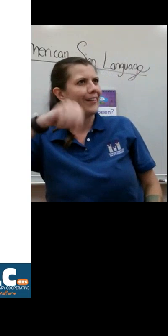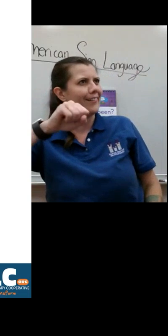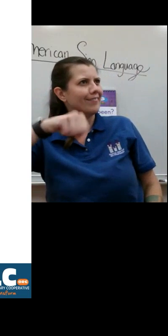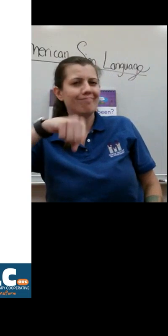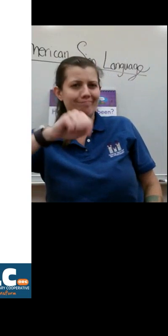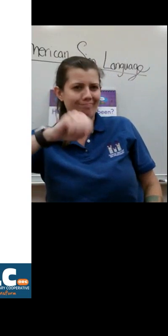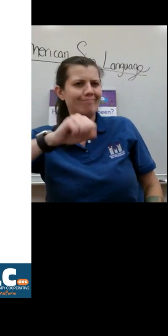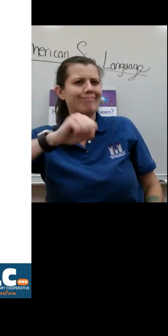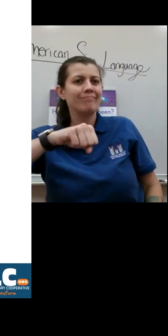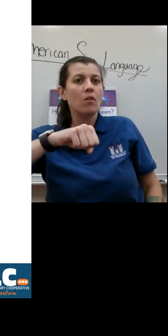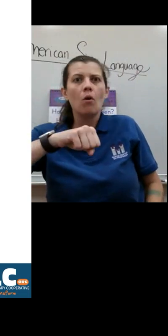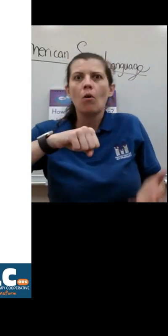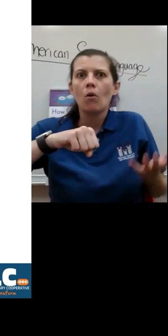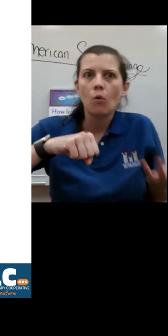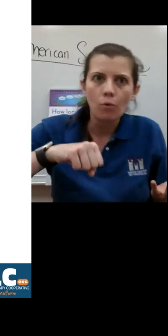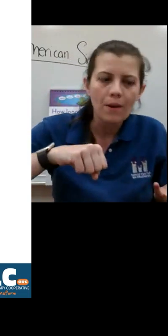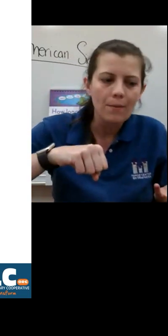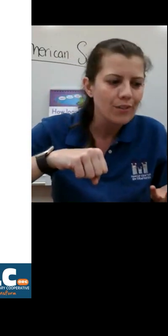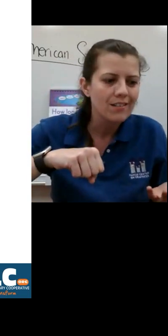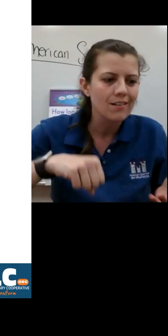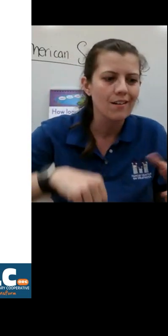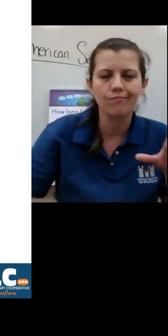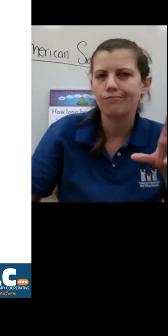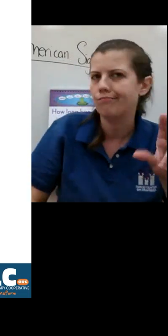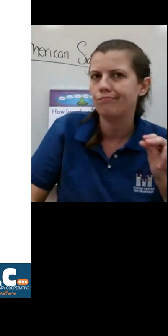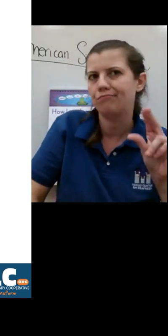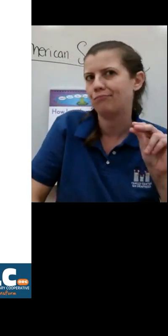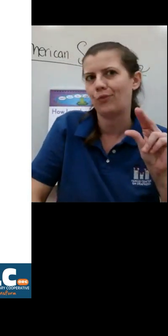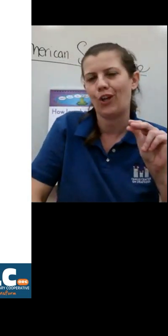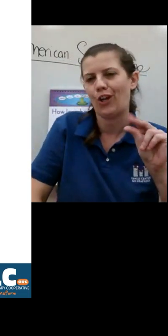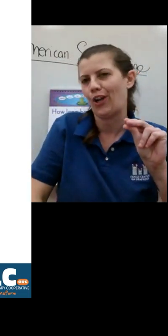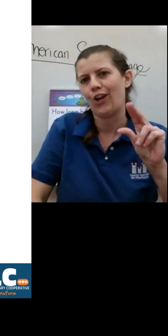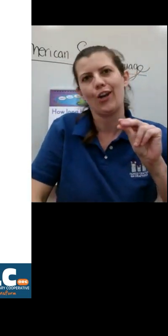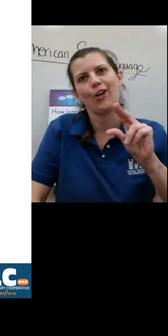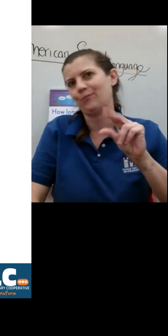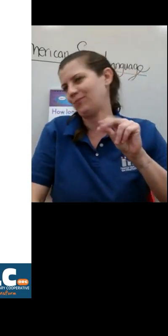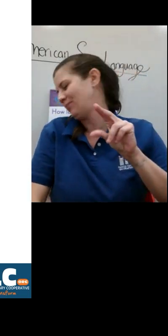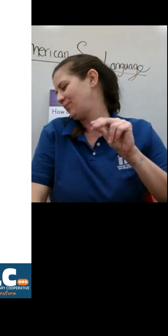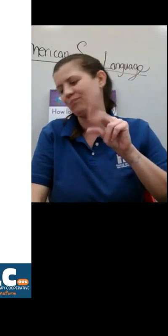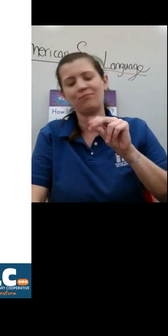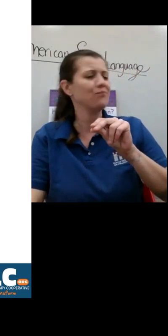Yes, I will. Would you consent?